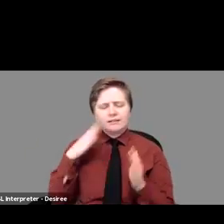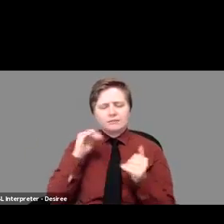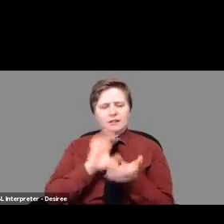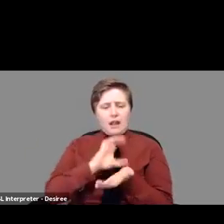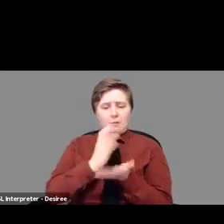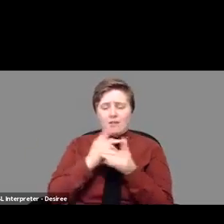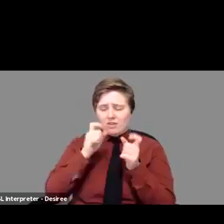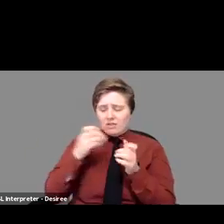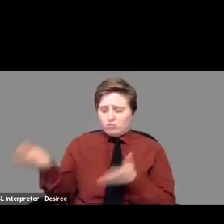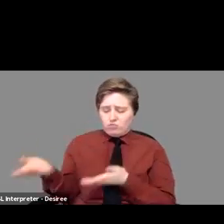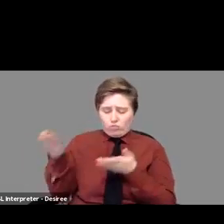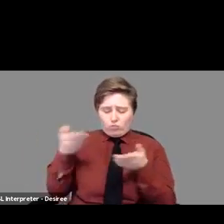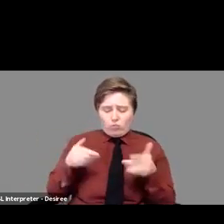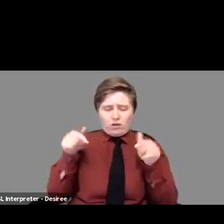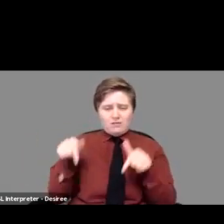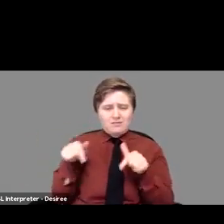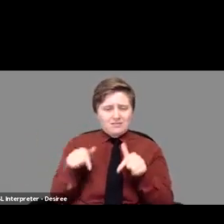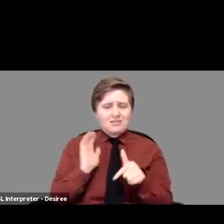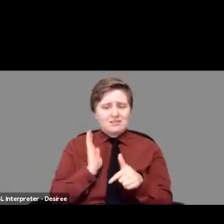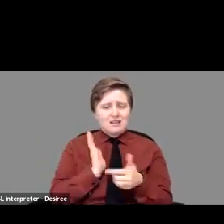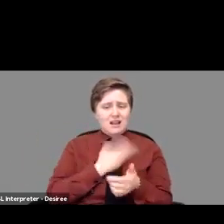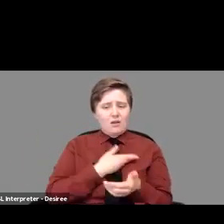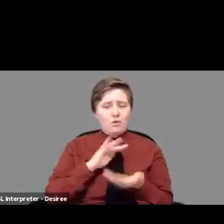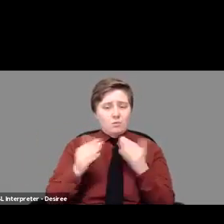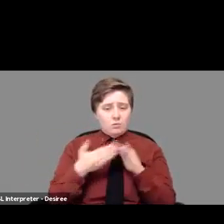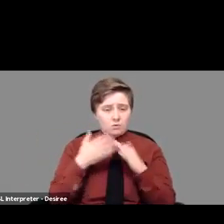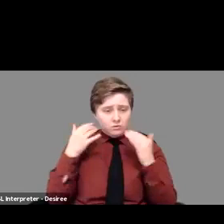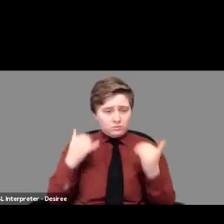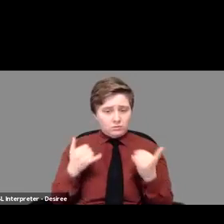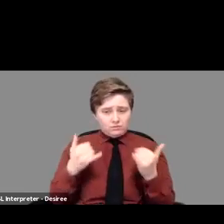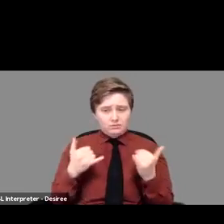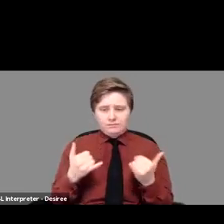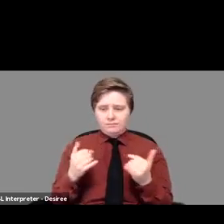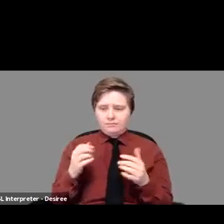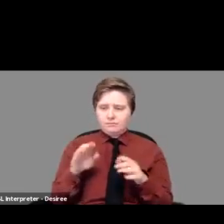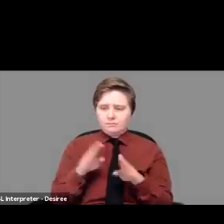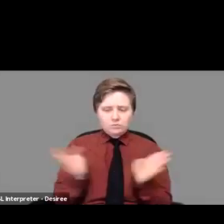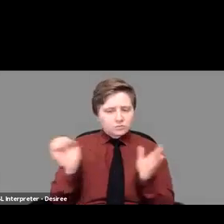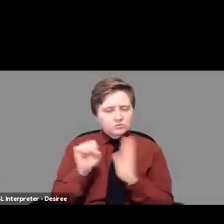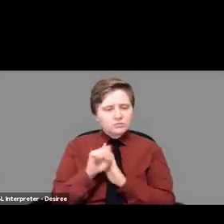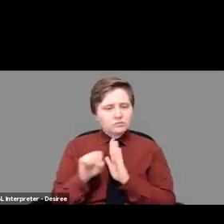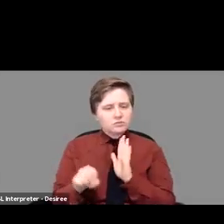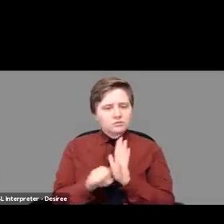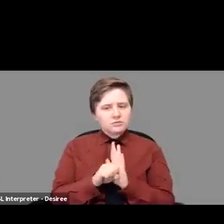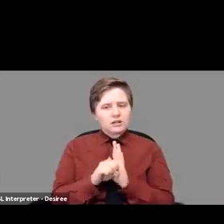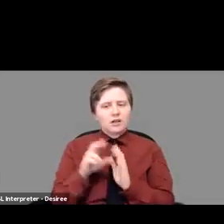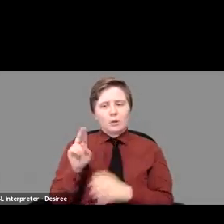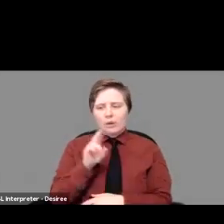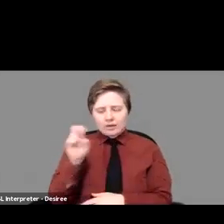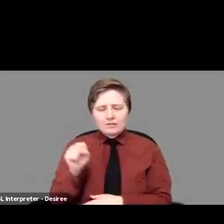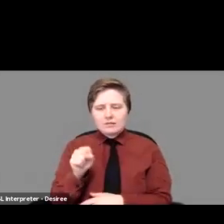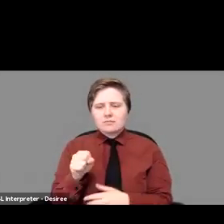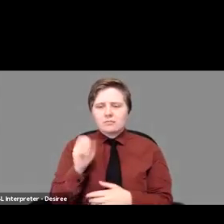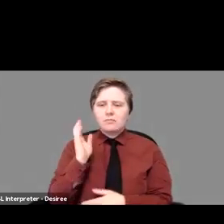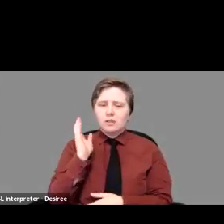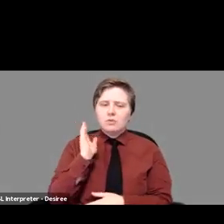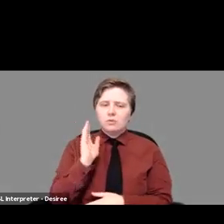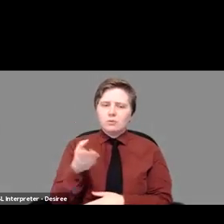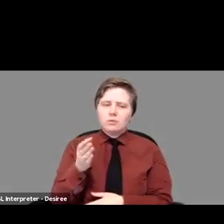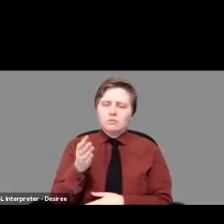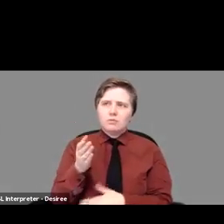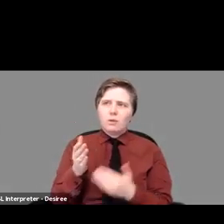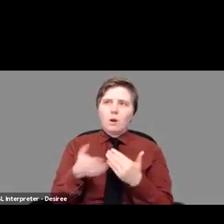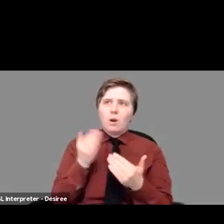being brought into our communities, statewide and inside the United States, is going to be